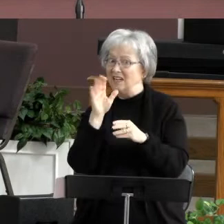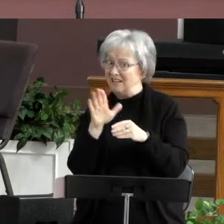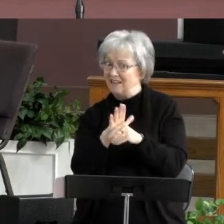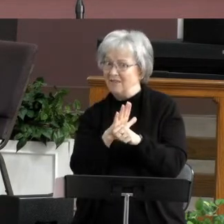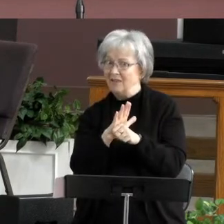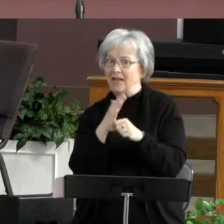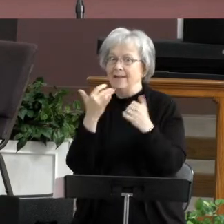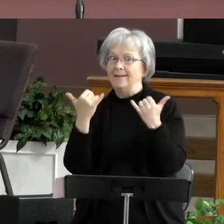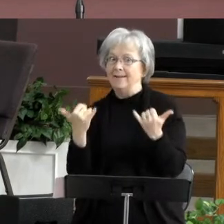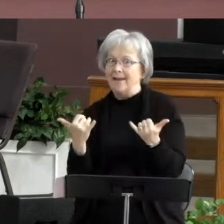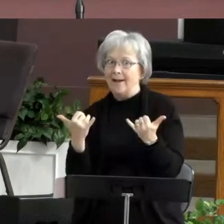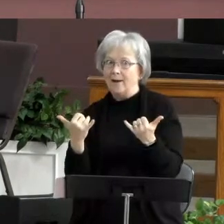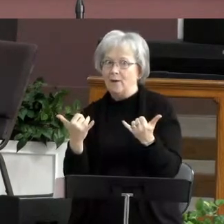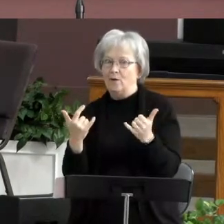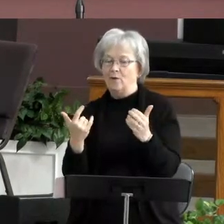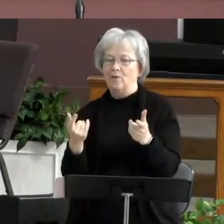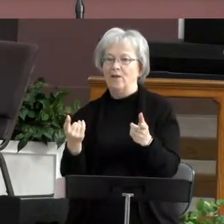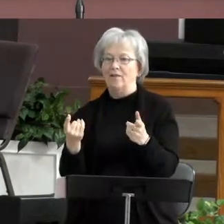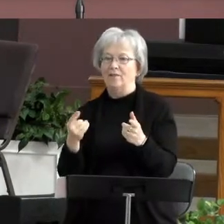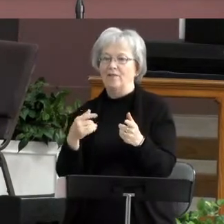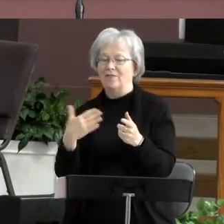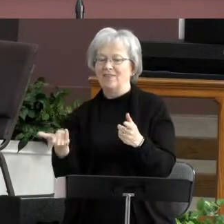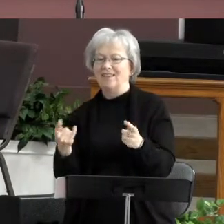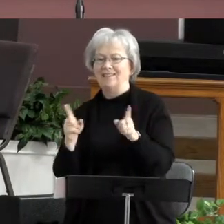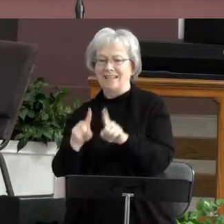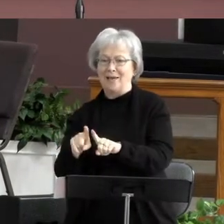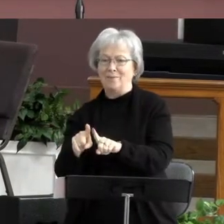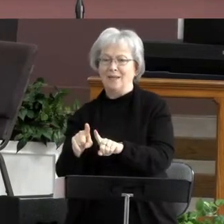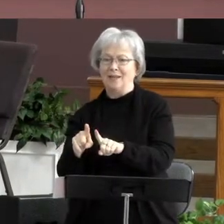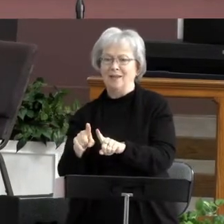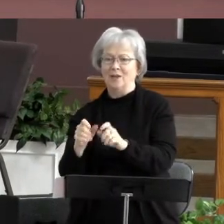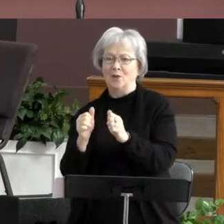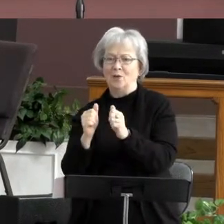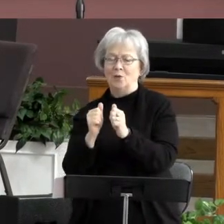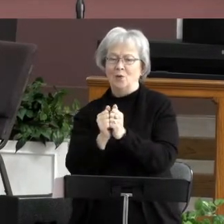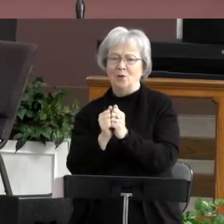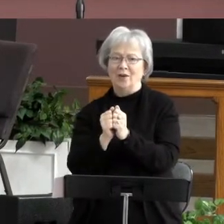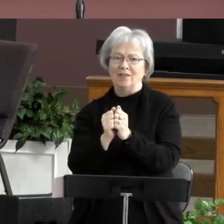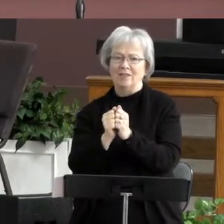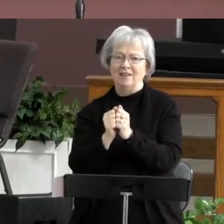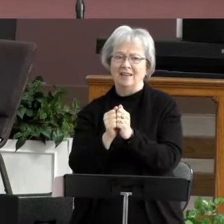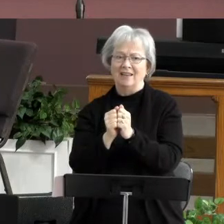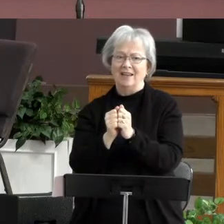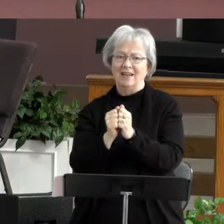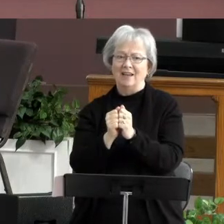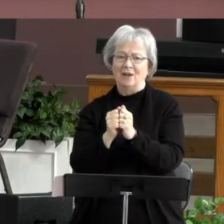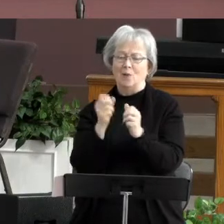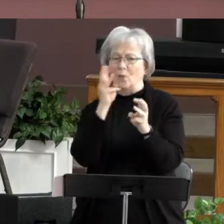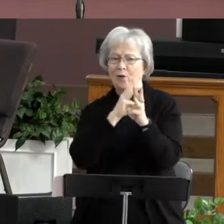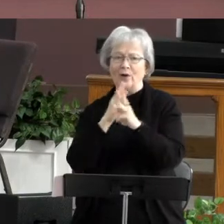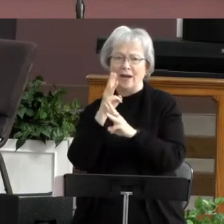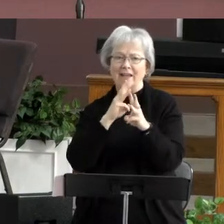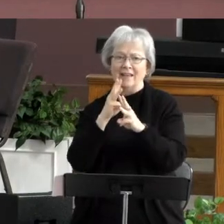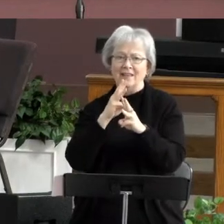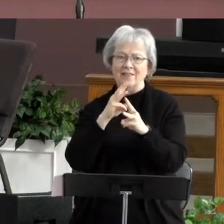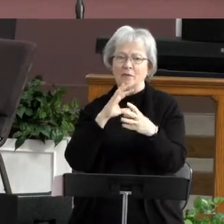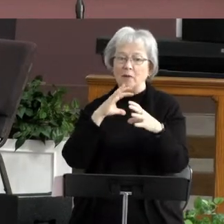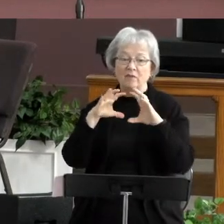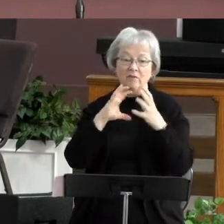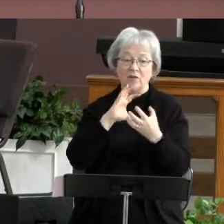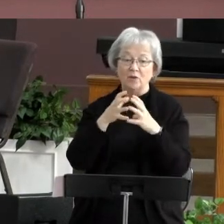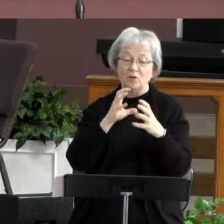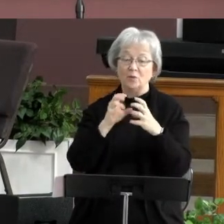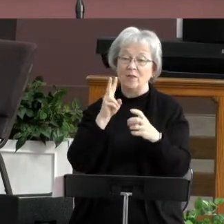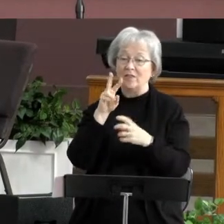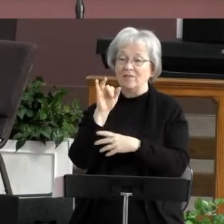have symptoms from our anxiety that could be confused with the symptoms of the virus itself. I'm not trying to get you worked up this morning and